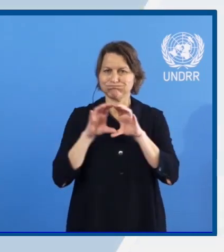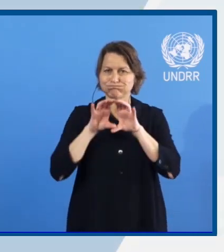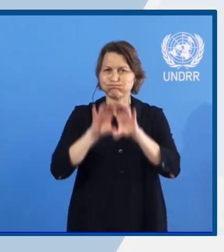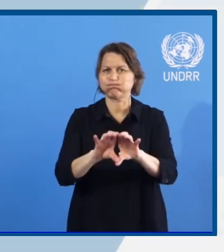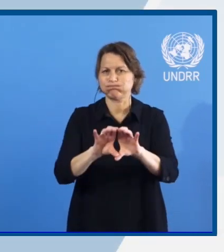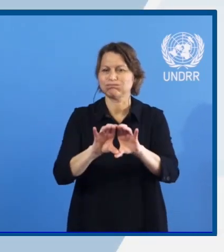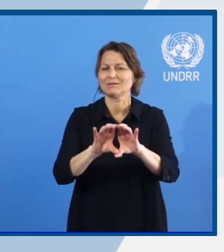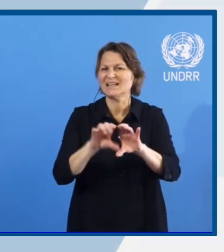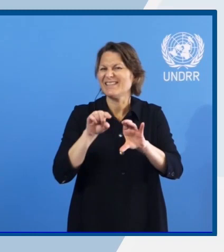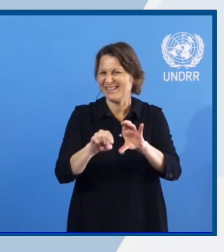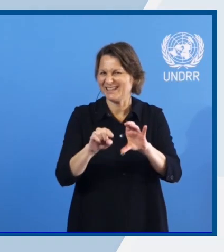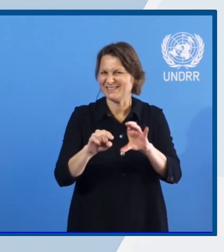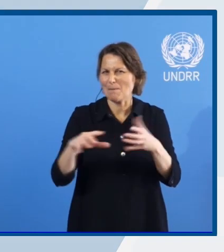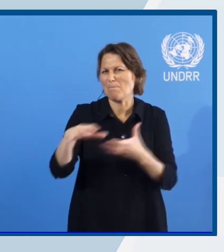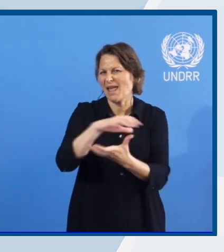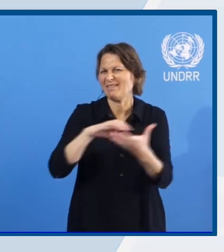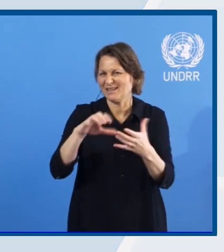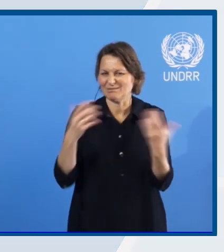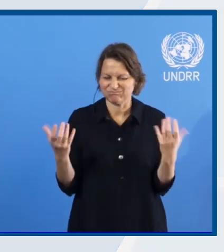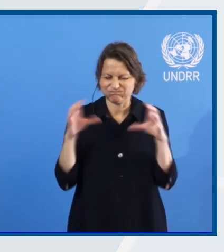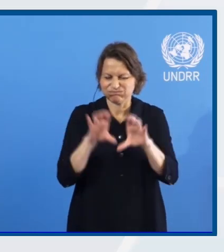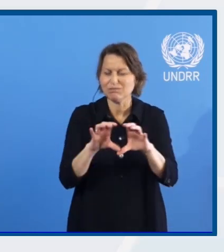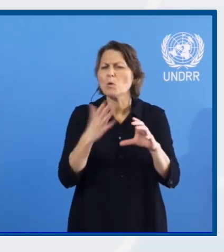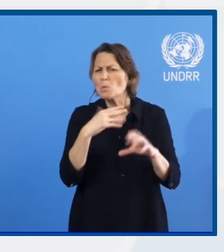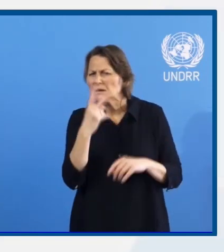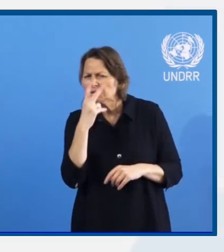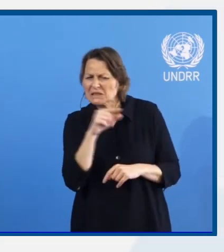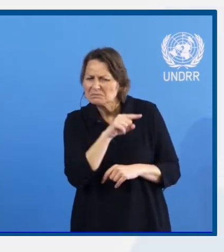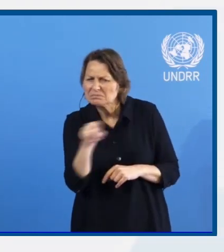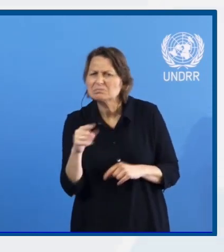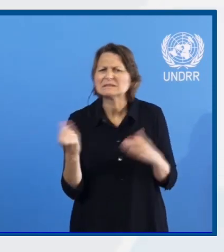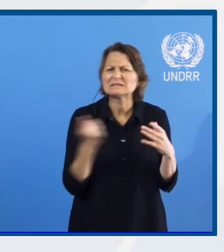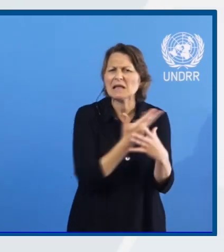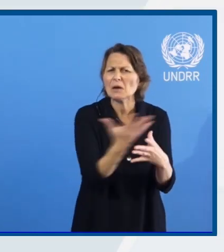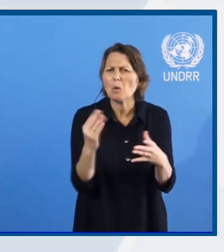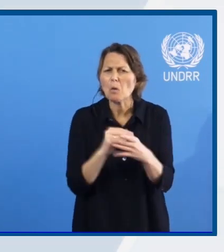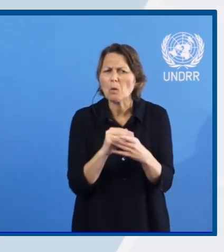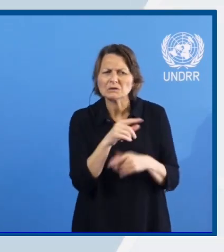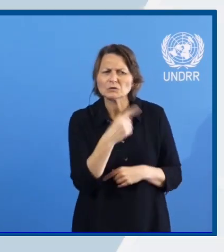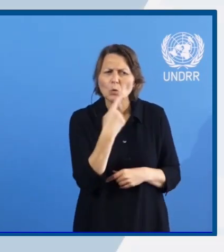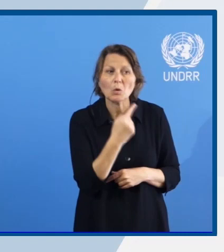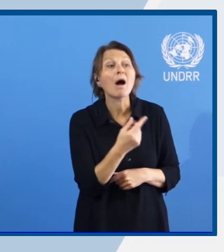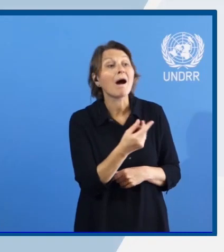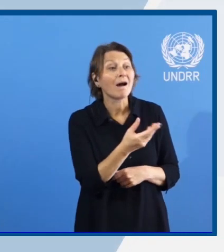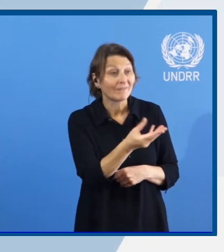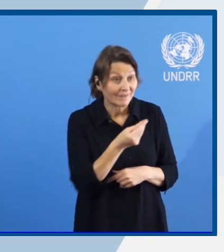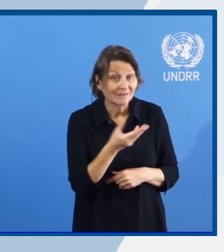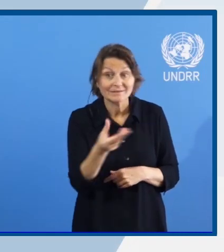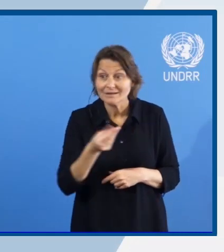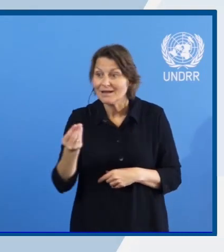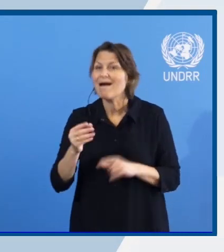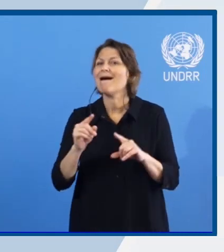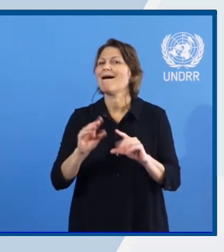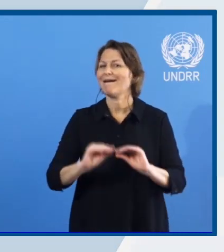in depth what is the role of the various stakeholders and what can they bring to the table, what will make a project,